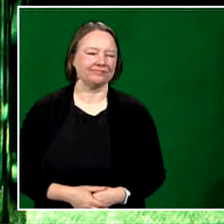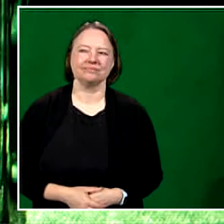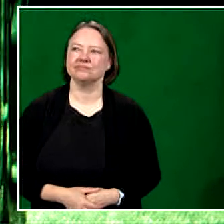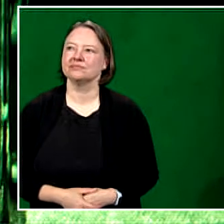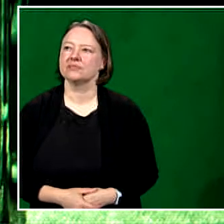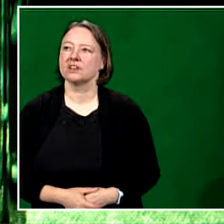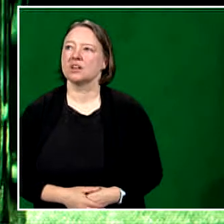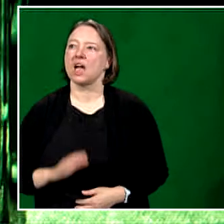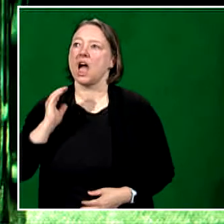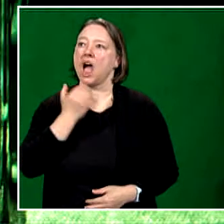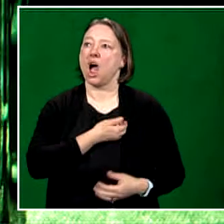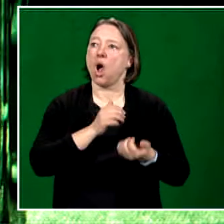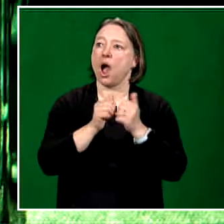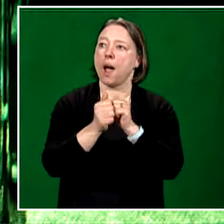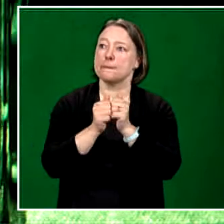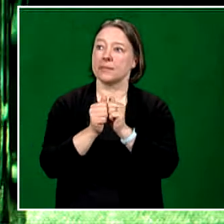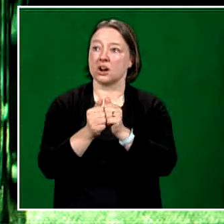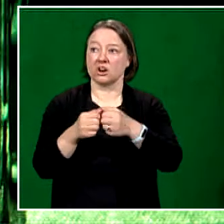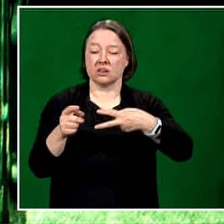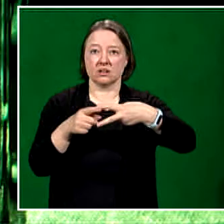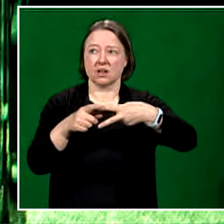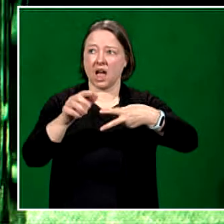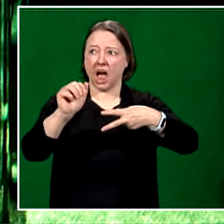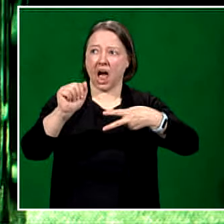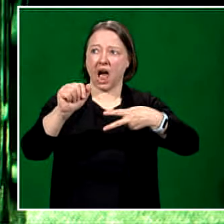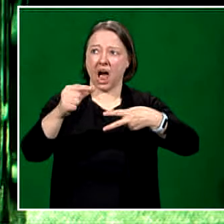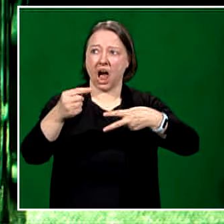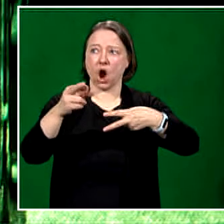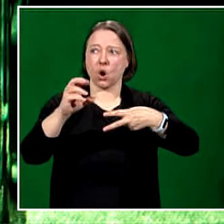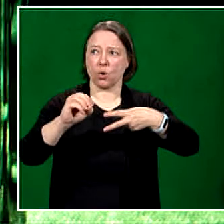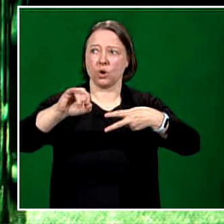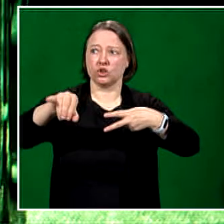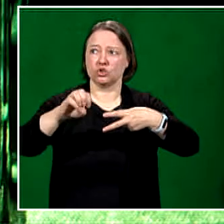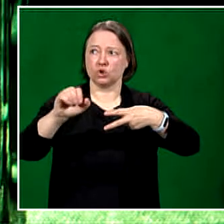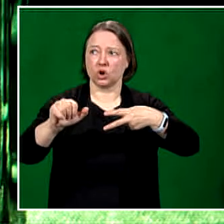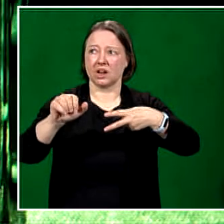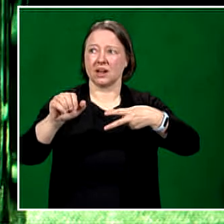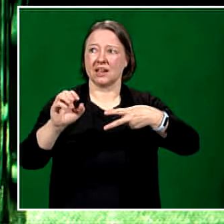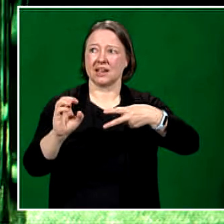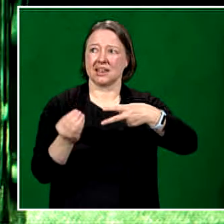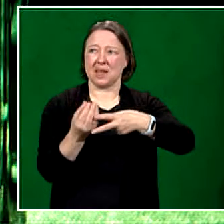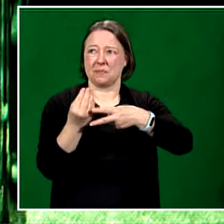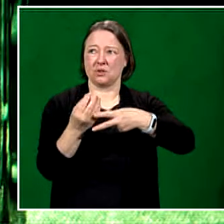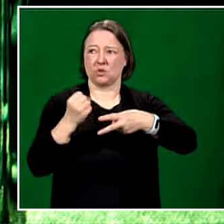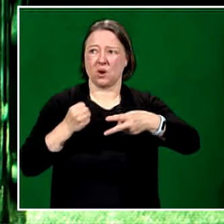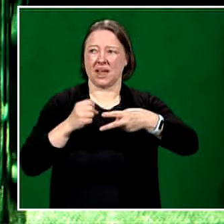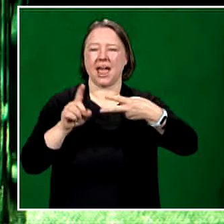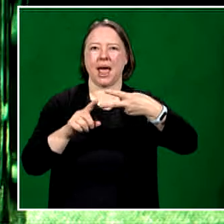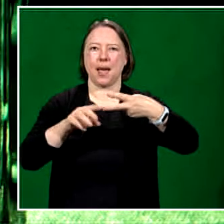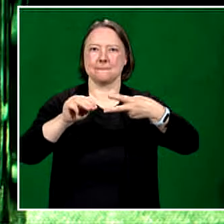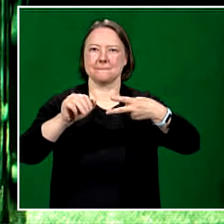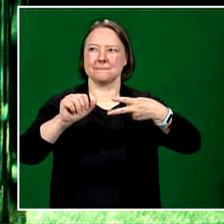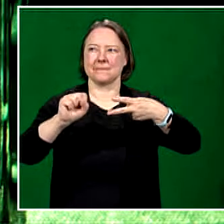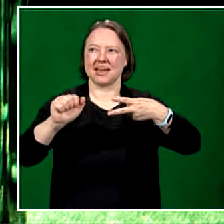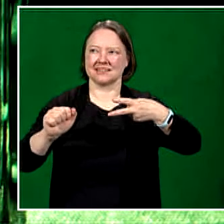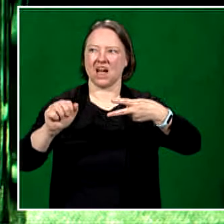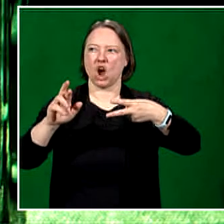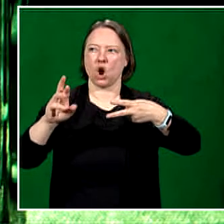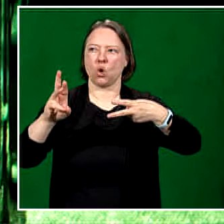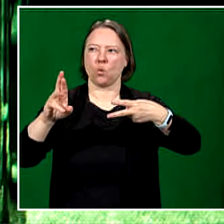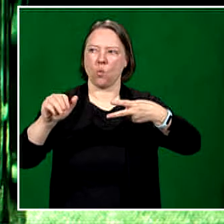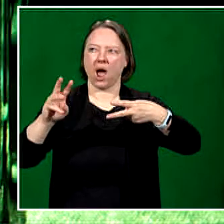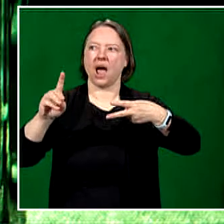So our competitors are Grow Joy Emerging Rwanda and Massa Rwanda Limited. But these companies only